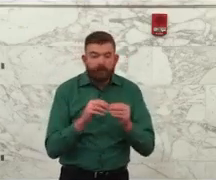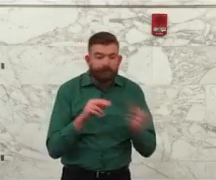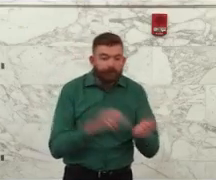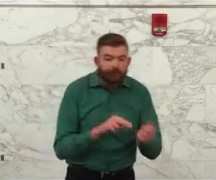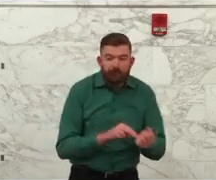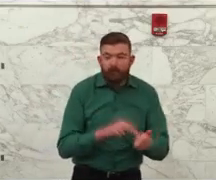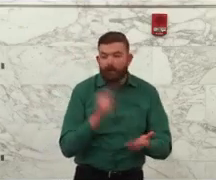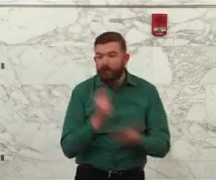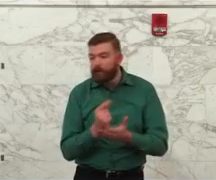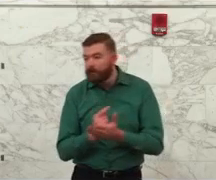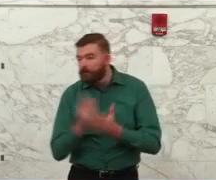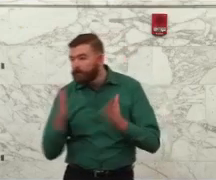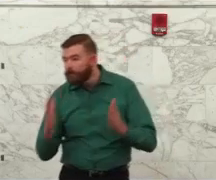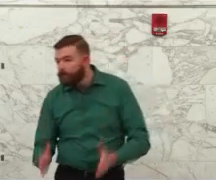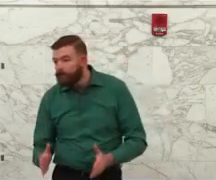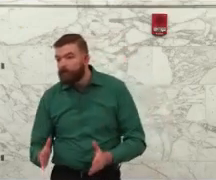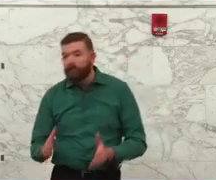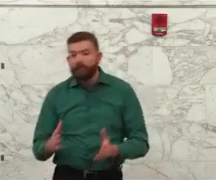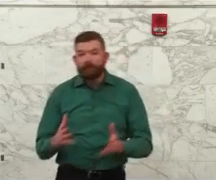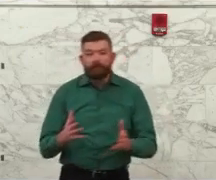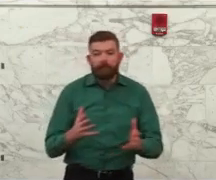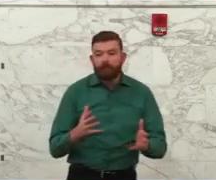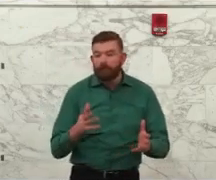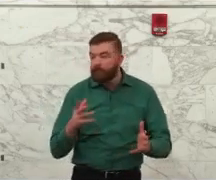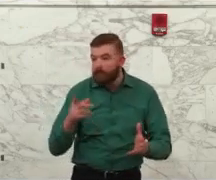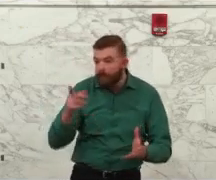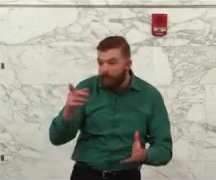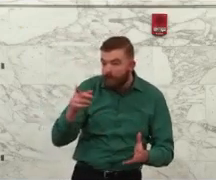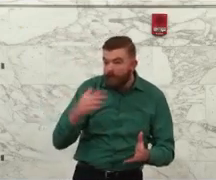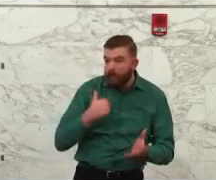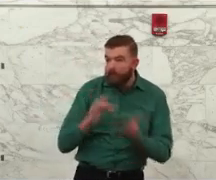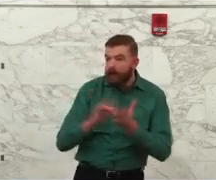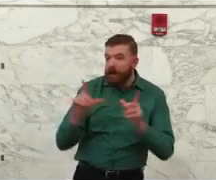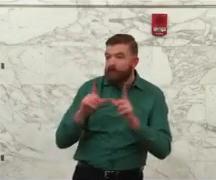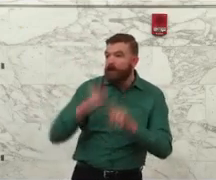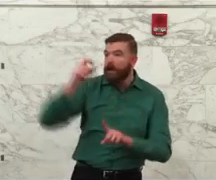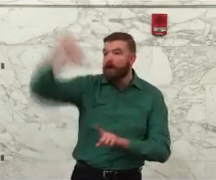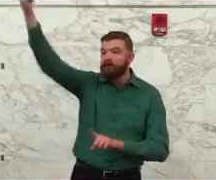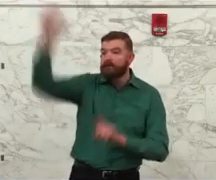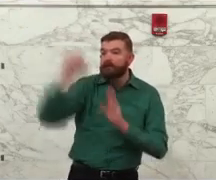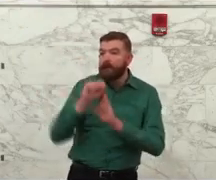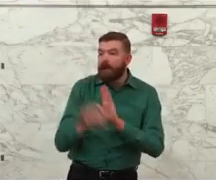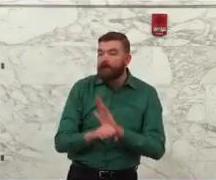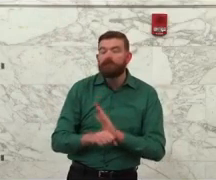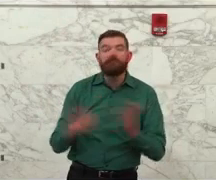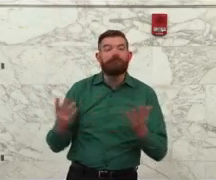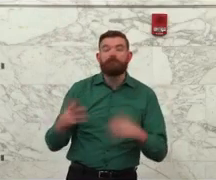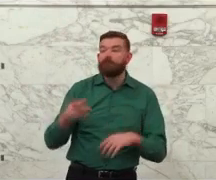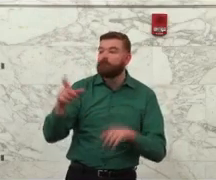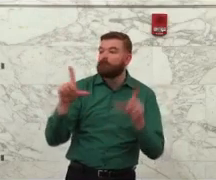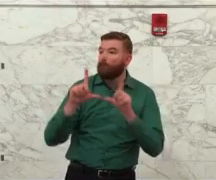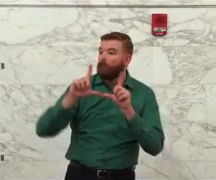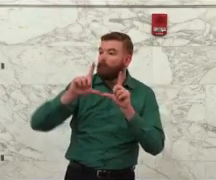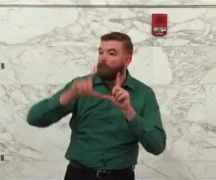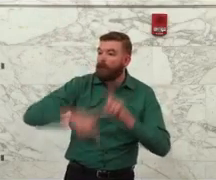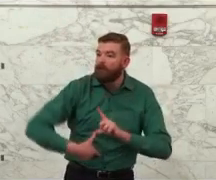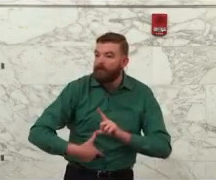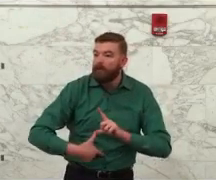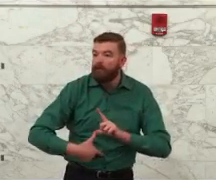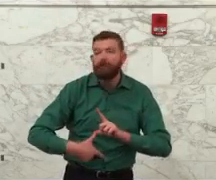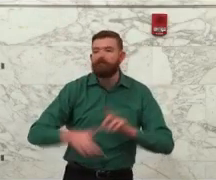state, you're heretofore licensed to practice in state. Judy's been on with the Nursing Association, trying to